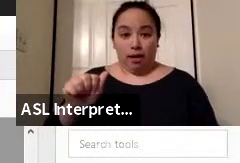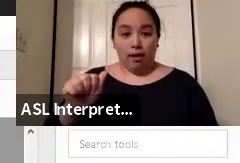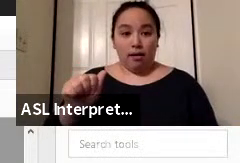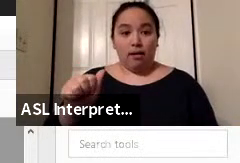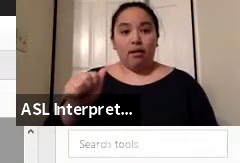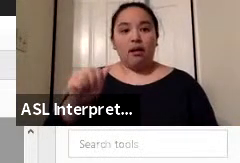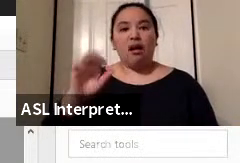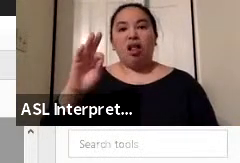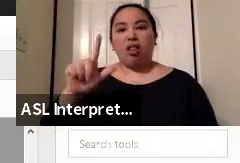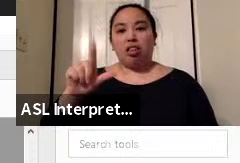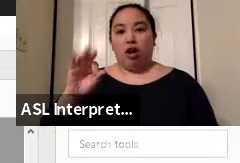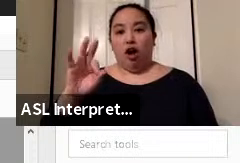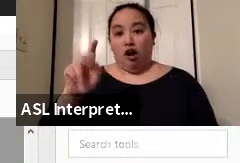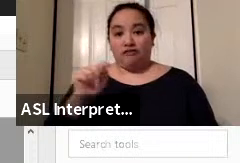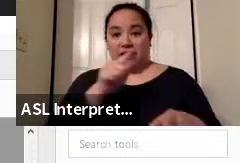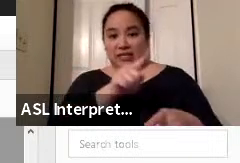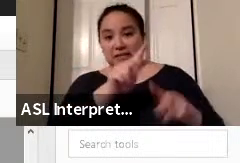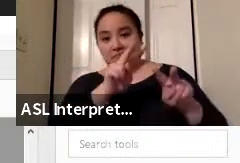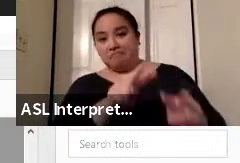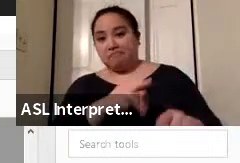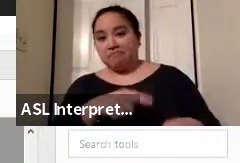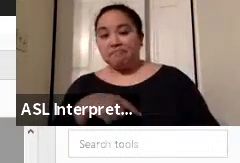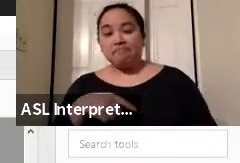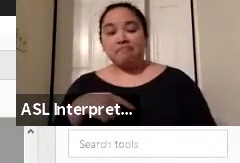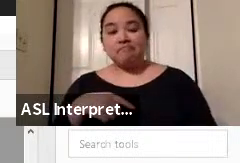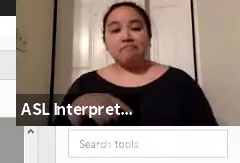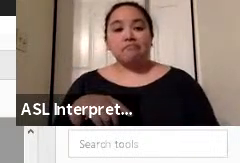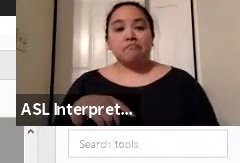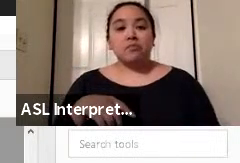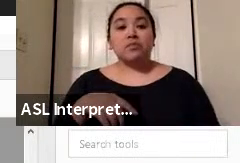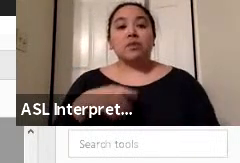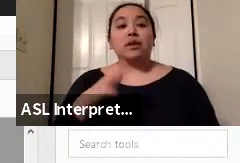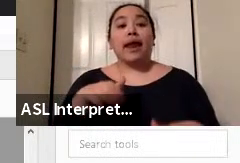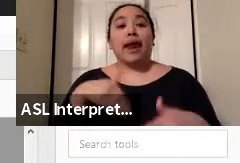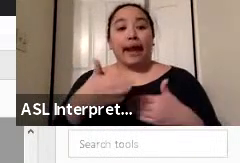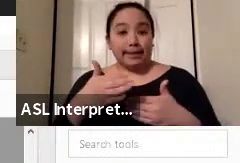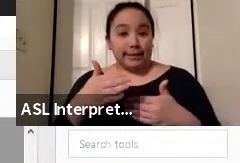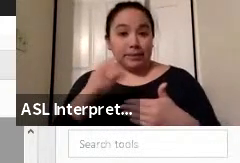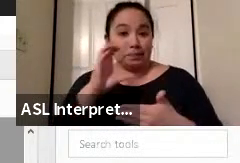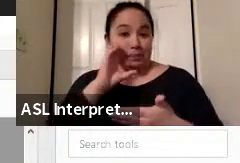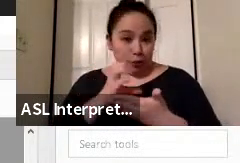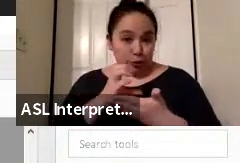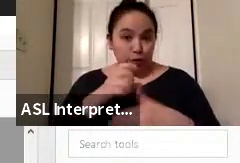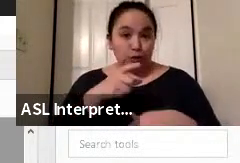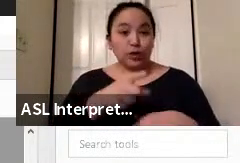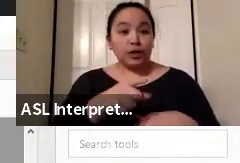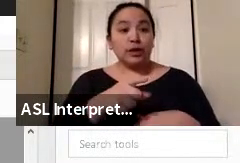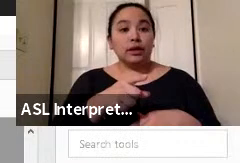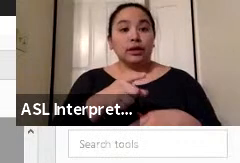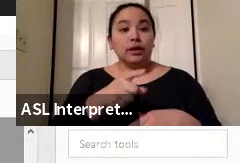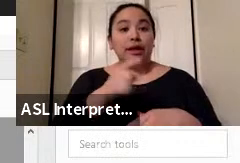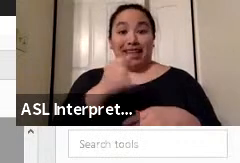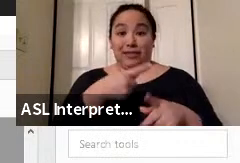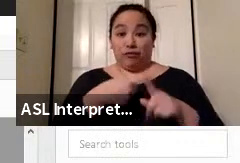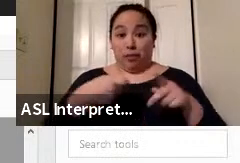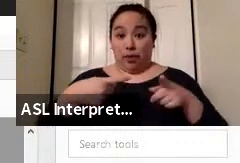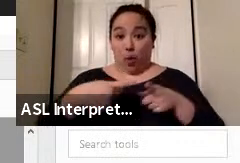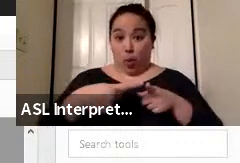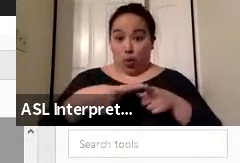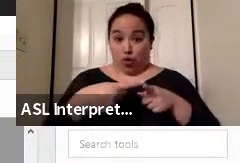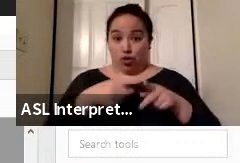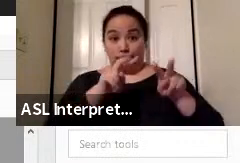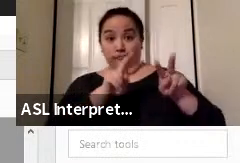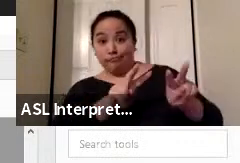that side of the property. The next slide is a view looking at the corner, and on